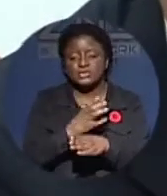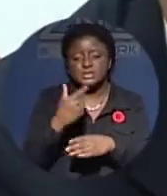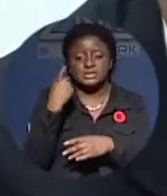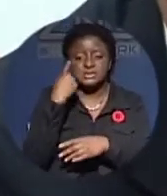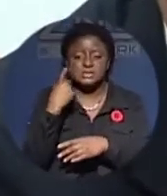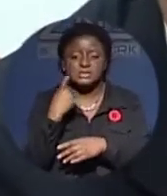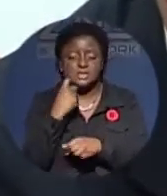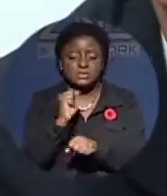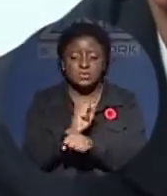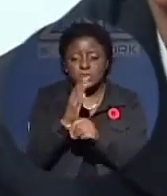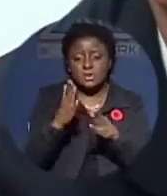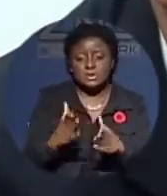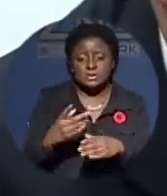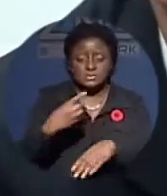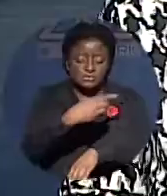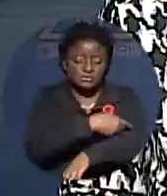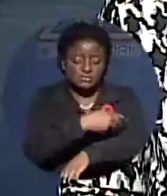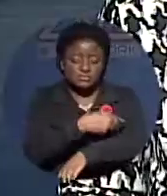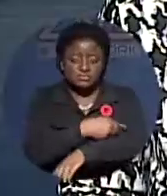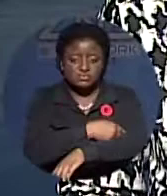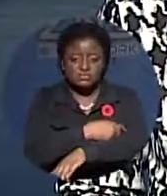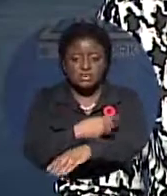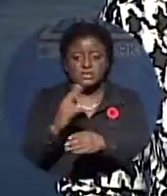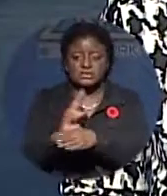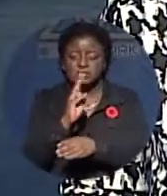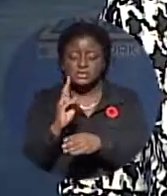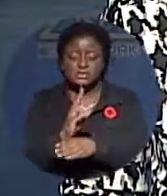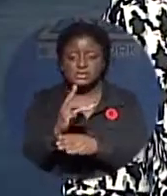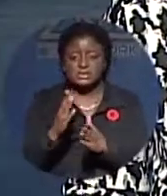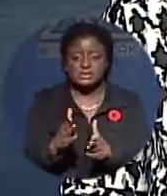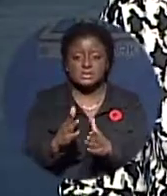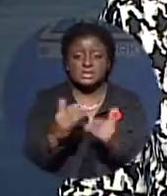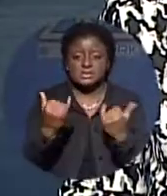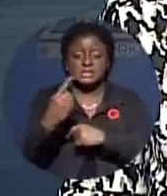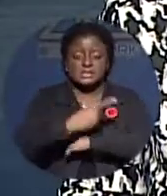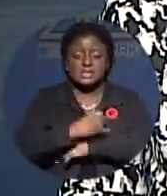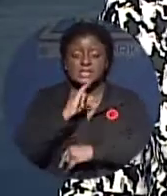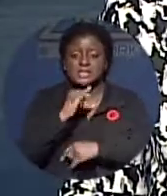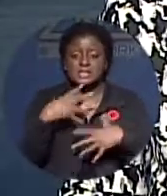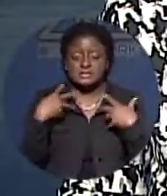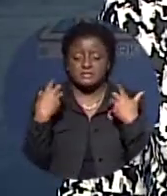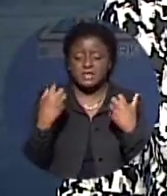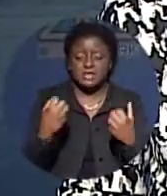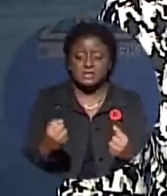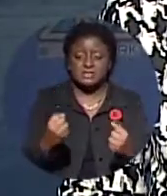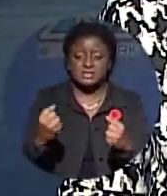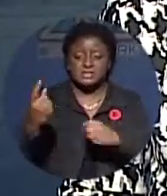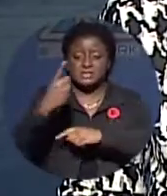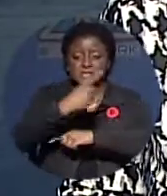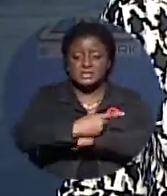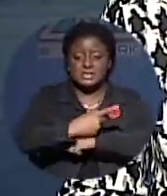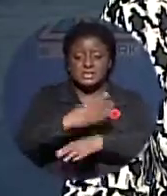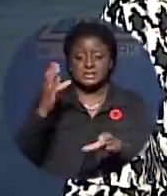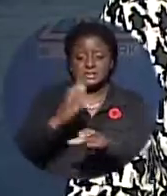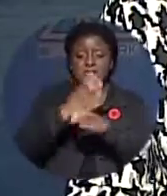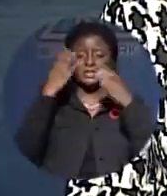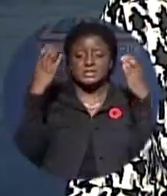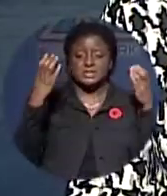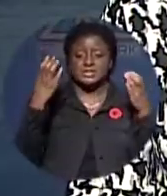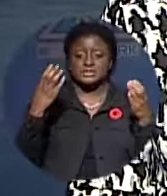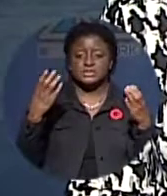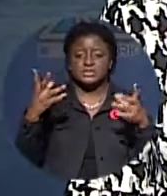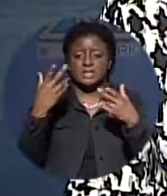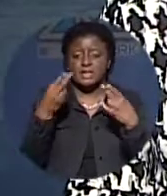groups in all countries. Well, today is Veterans Day, and celebrations took place at various venues around the capital.